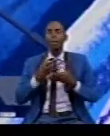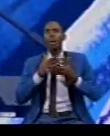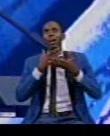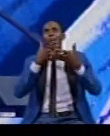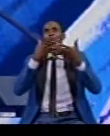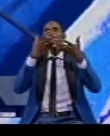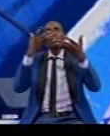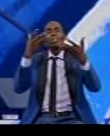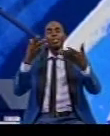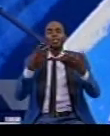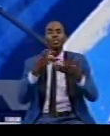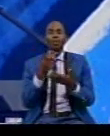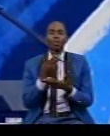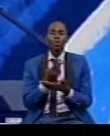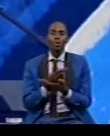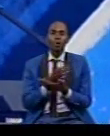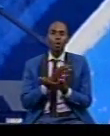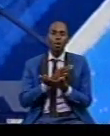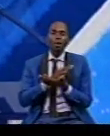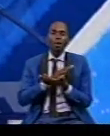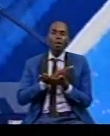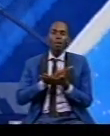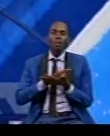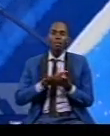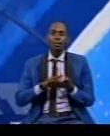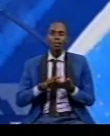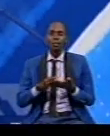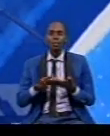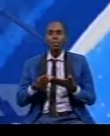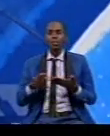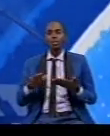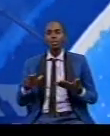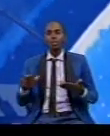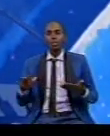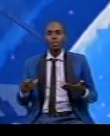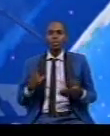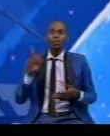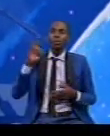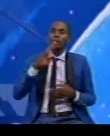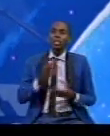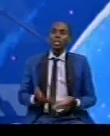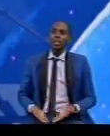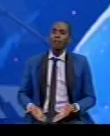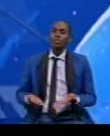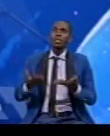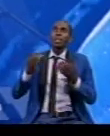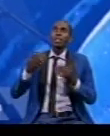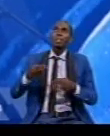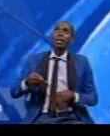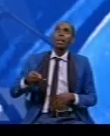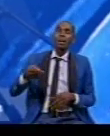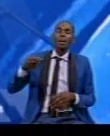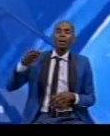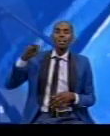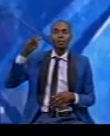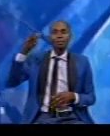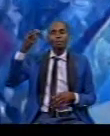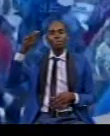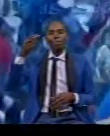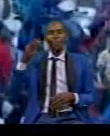born like that, I pray this miracle will come to you right now. That the Lord